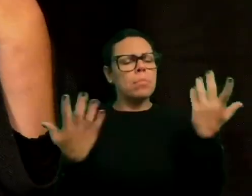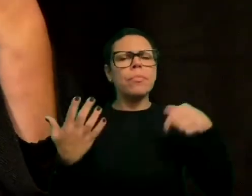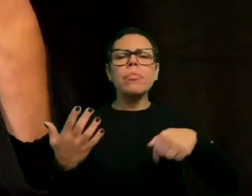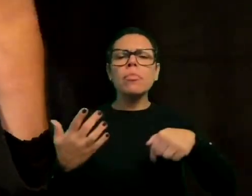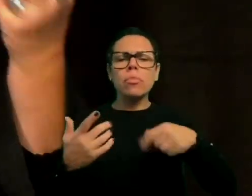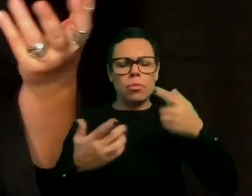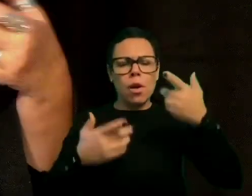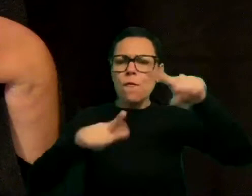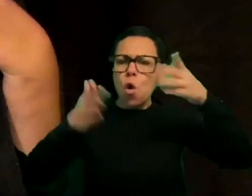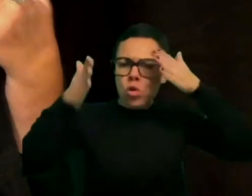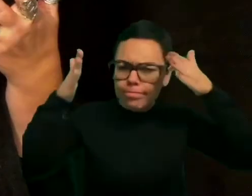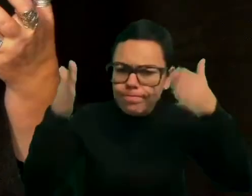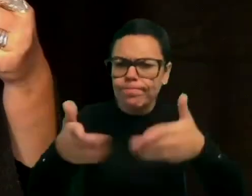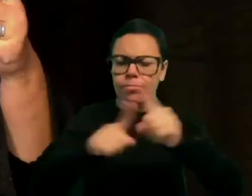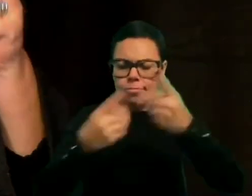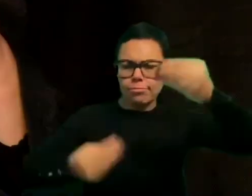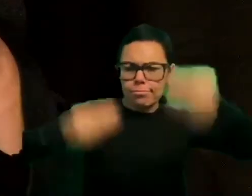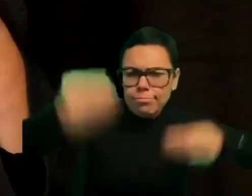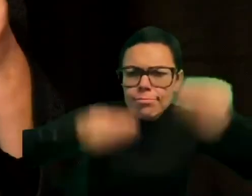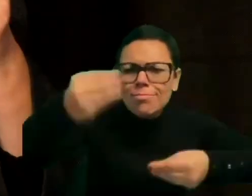next kind of phase of that,